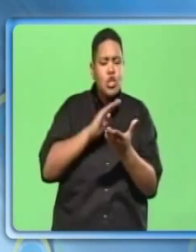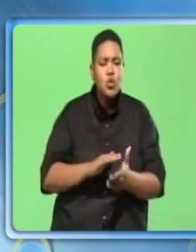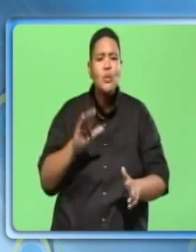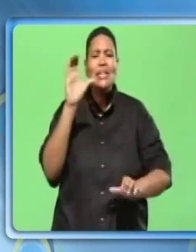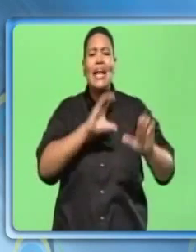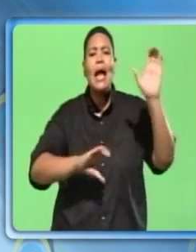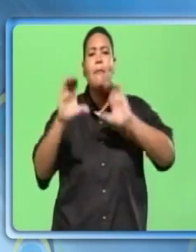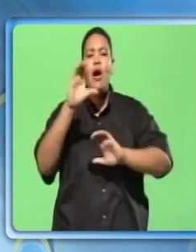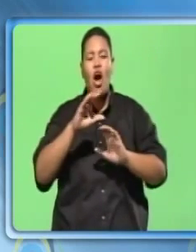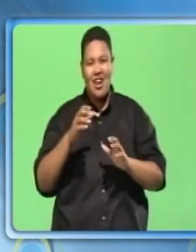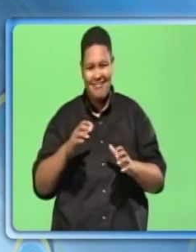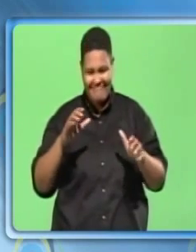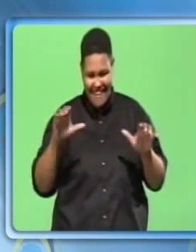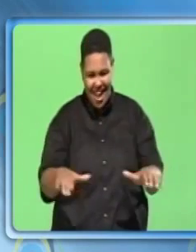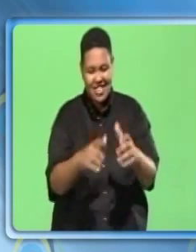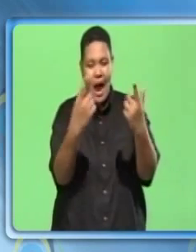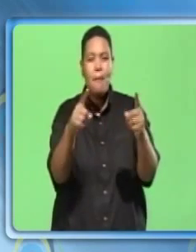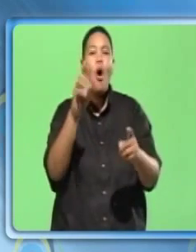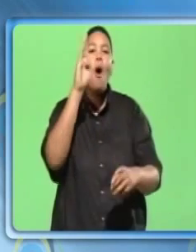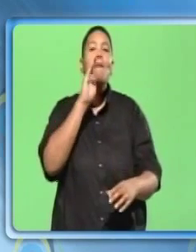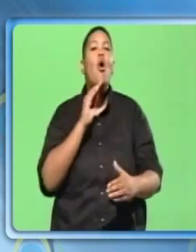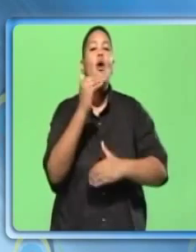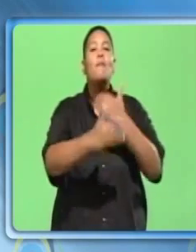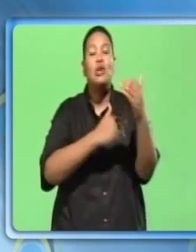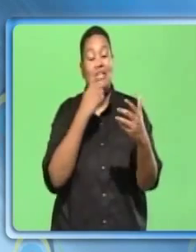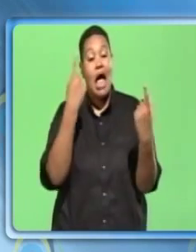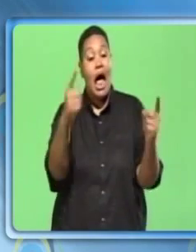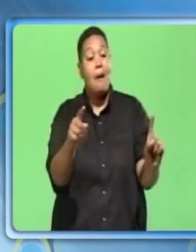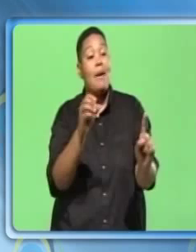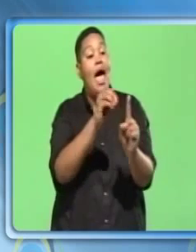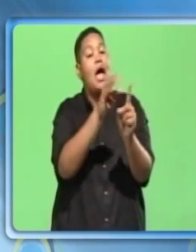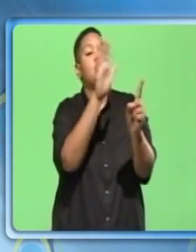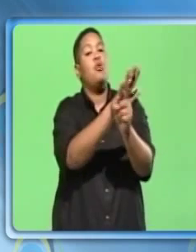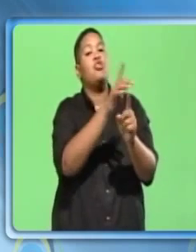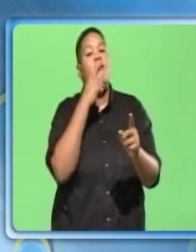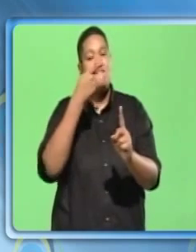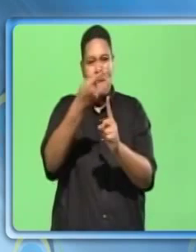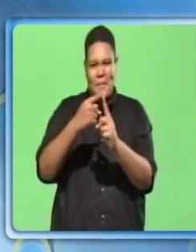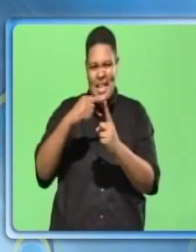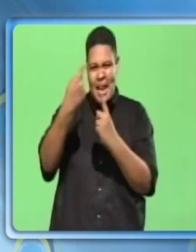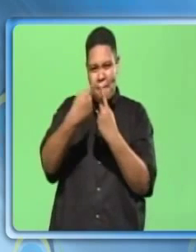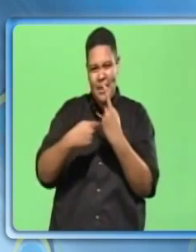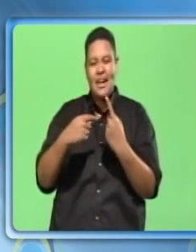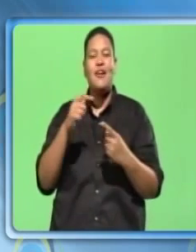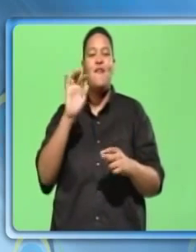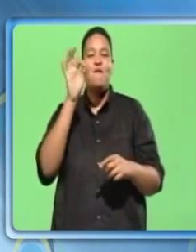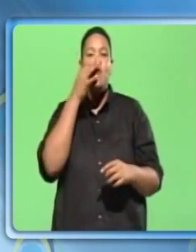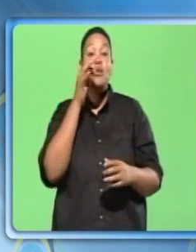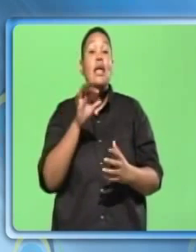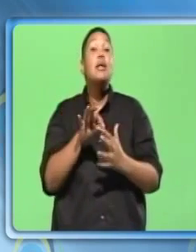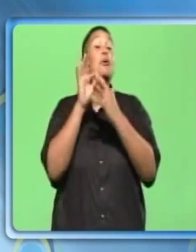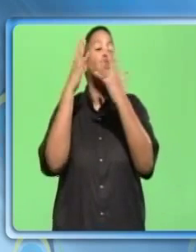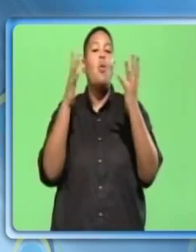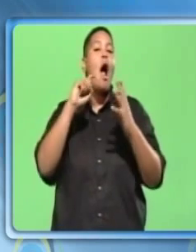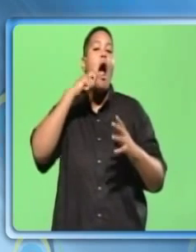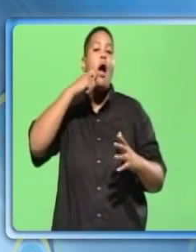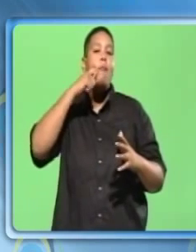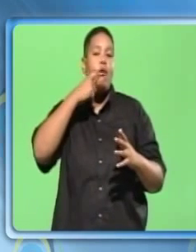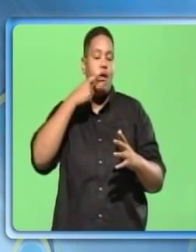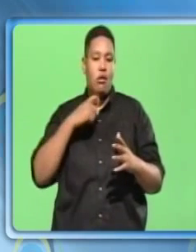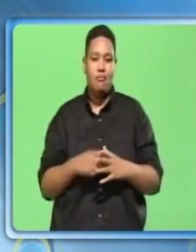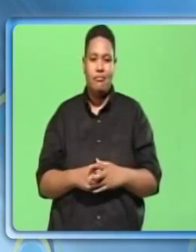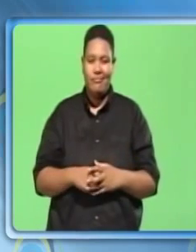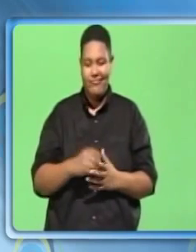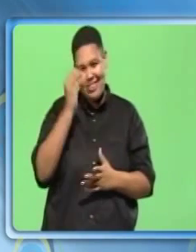browning process that occurs upon the exposure of the peeled fruits, in particular apples, to air. Think